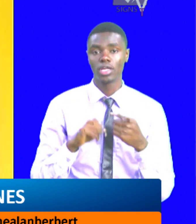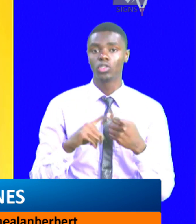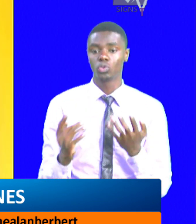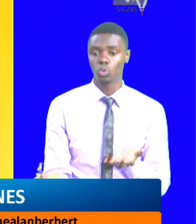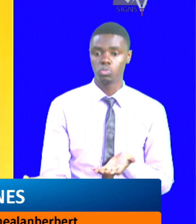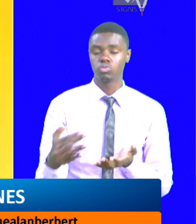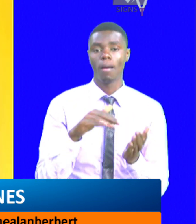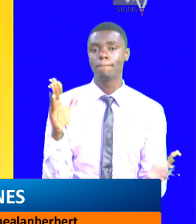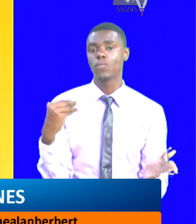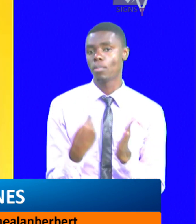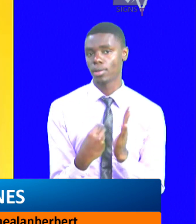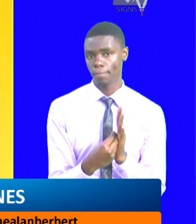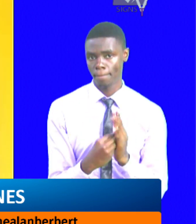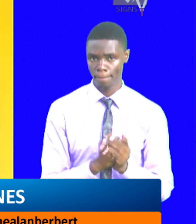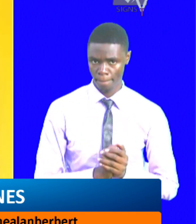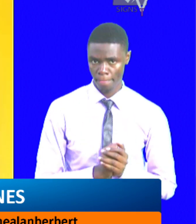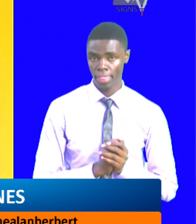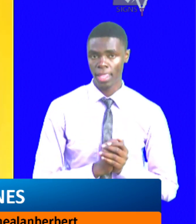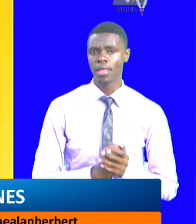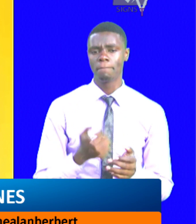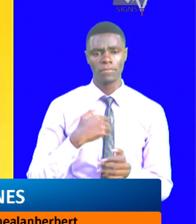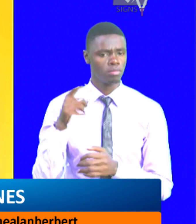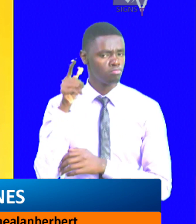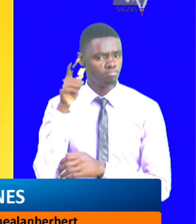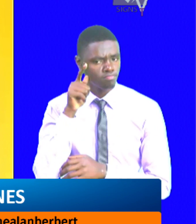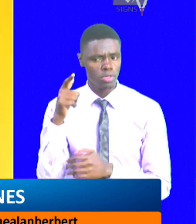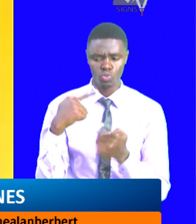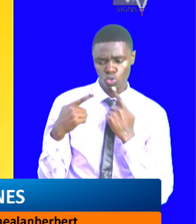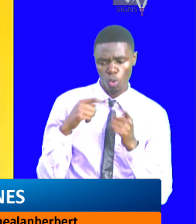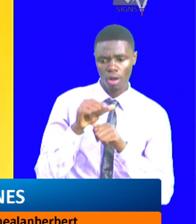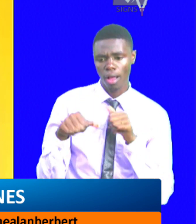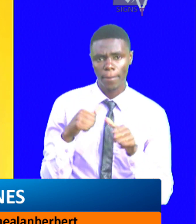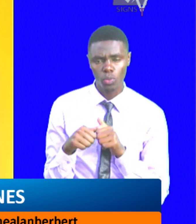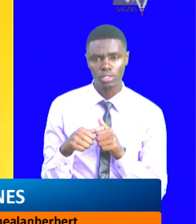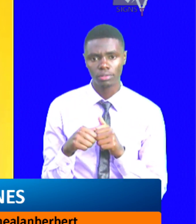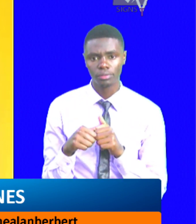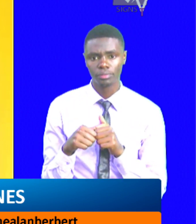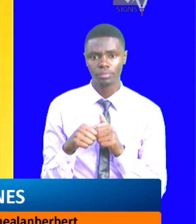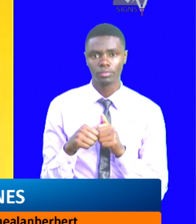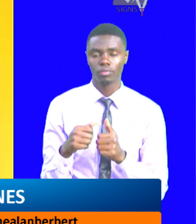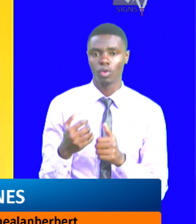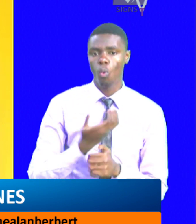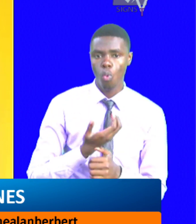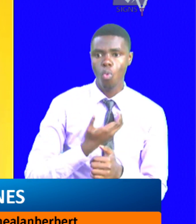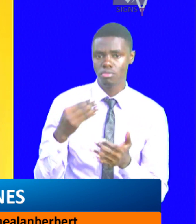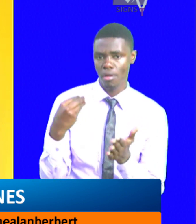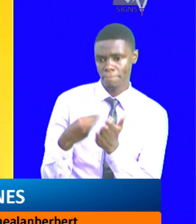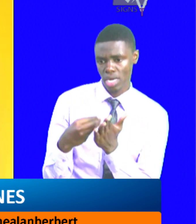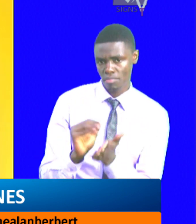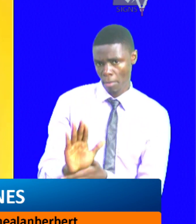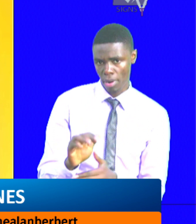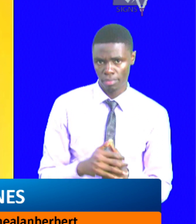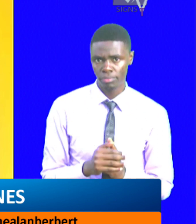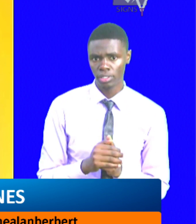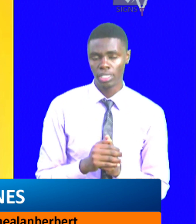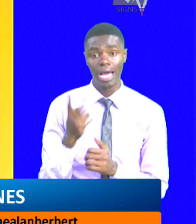revenue. And I was listening to the talk about its own revenue. I